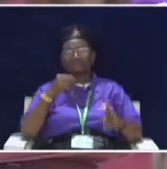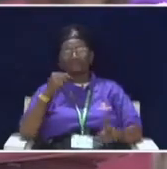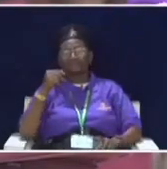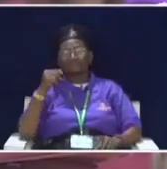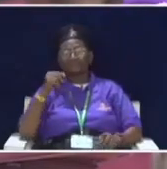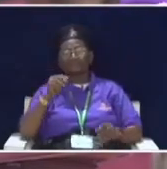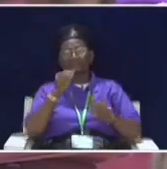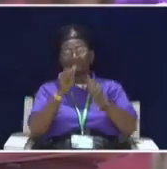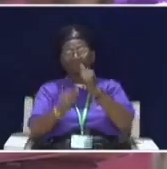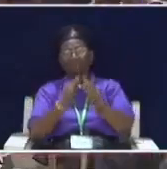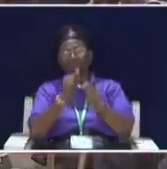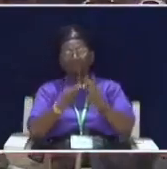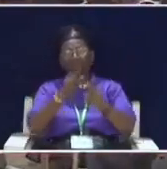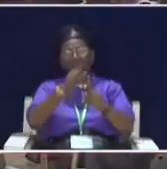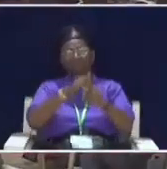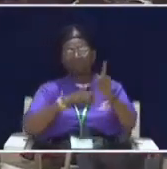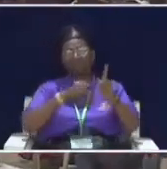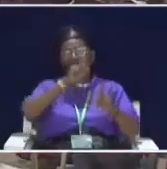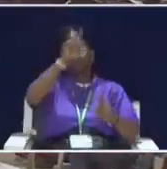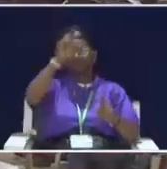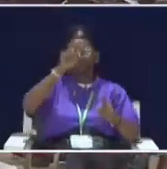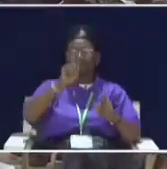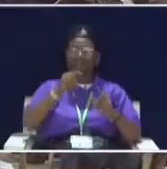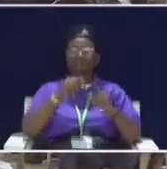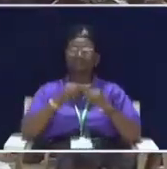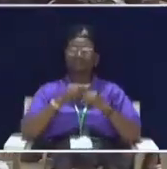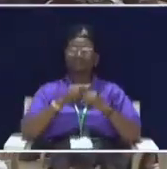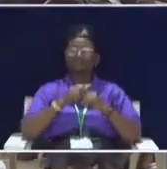Which month? Oshu Keta.